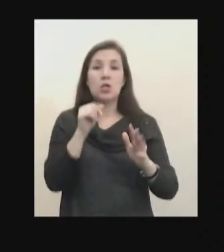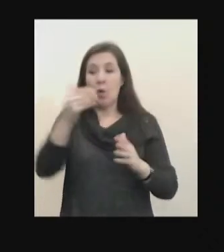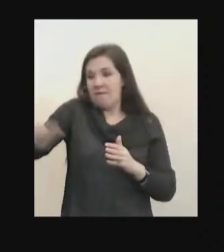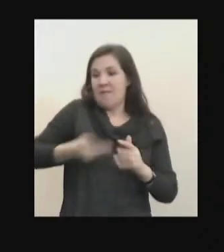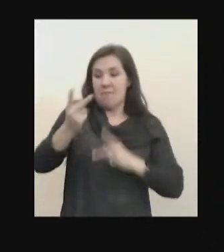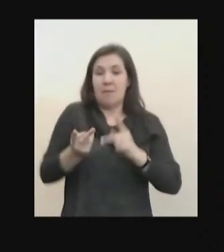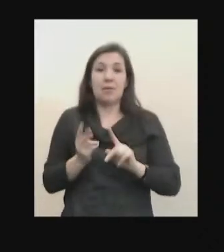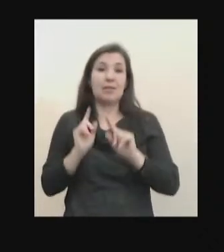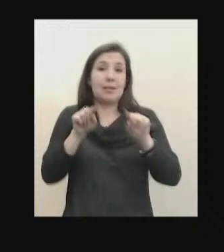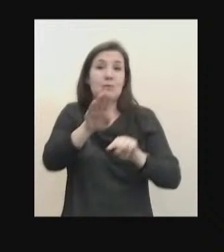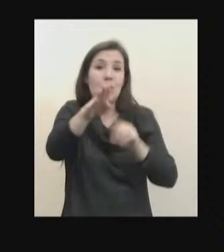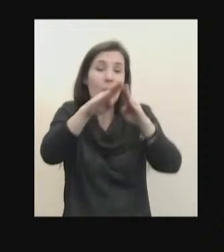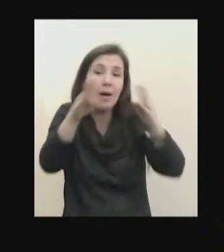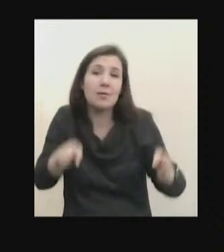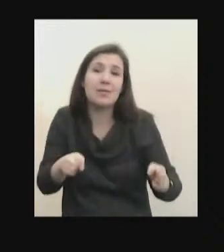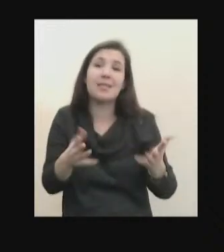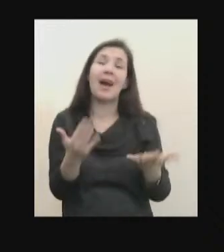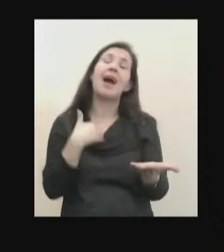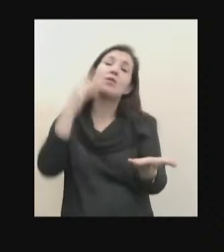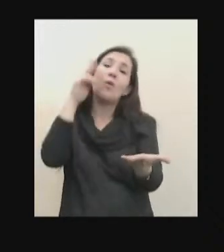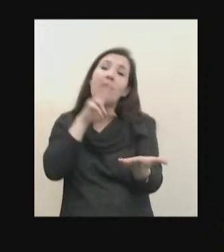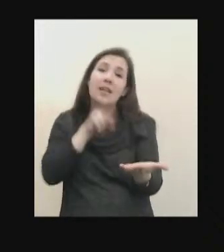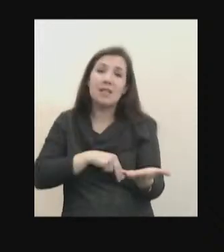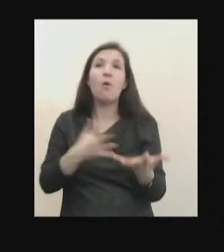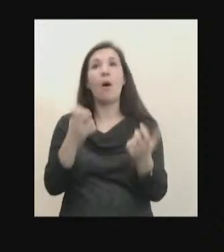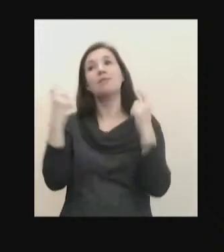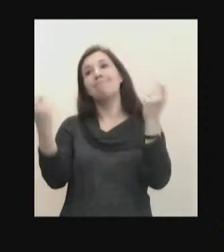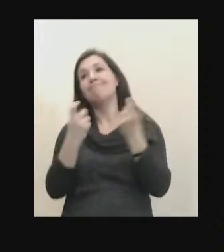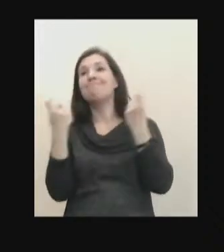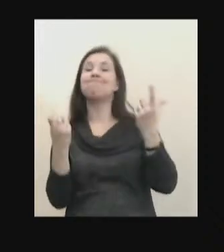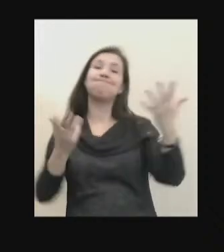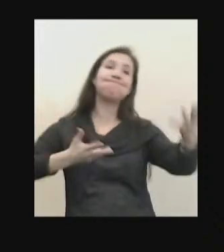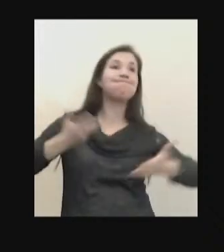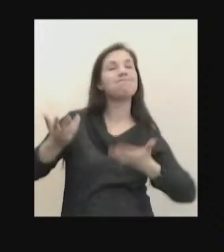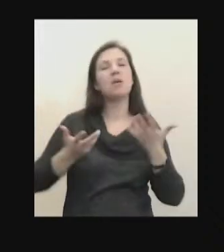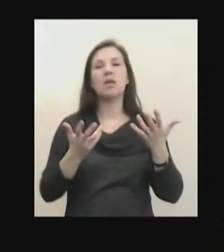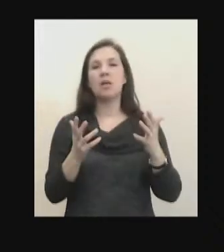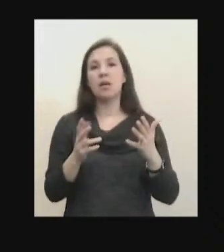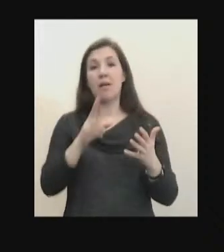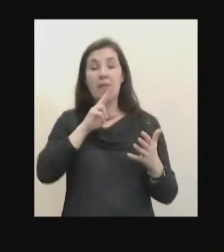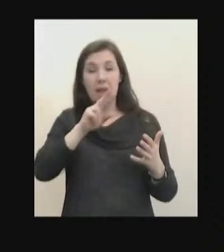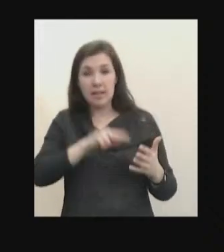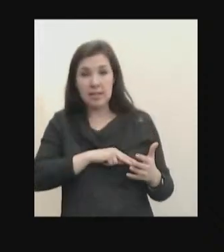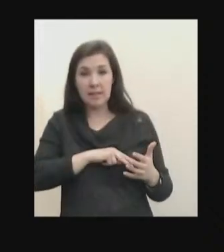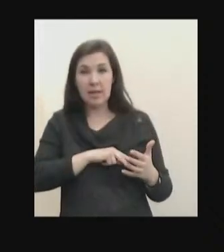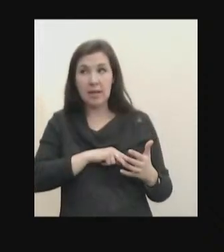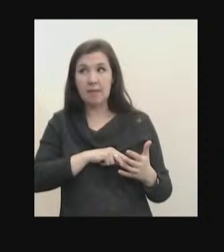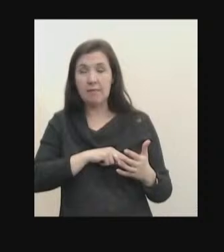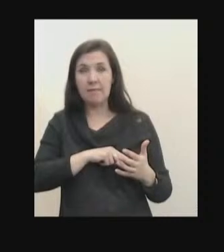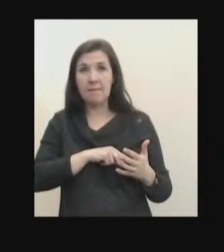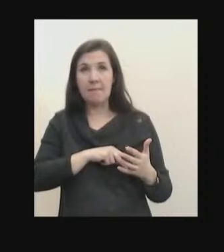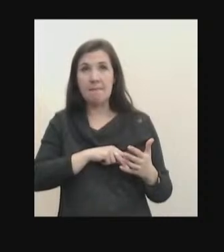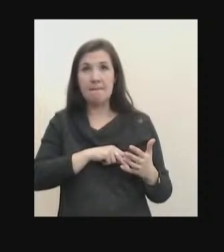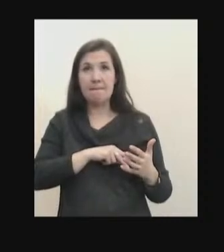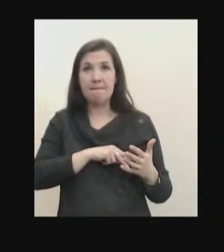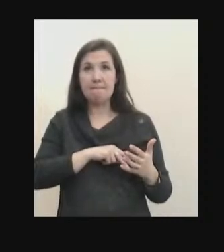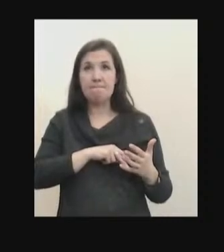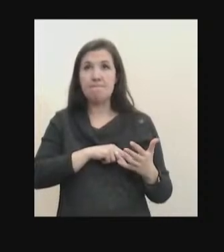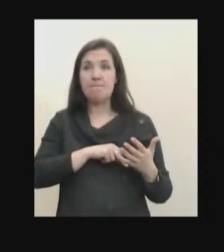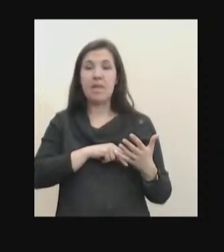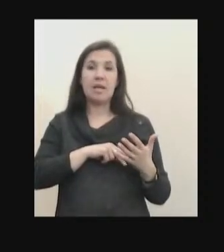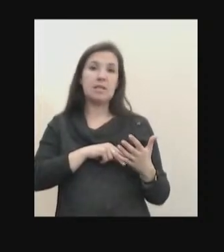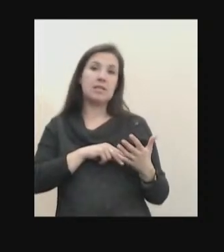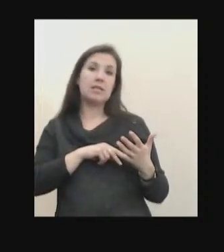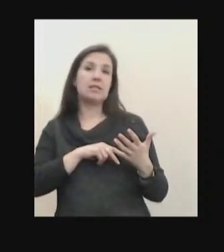Thanksgiving, and everybody wants to celebrate Thanksgiving. But Thanksgiving is a secular holiday to